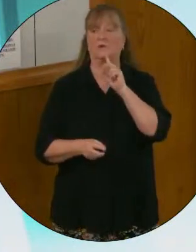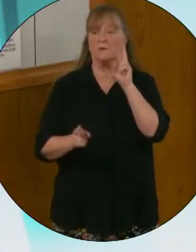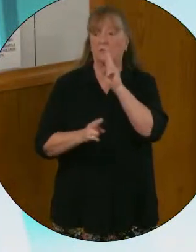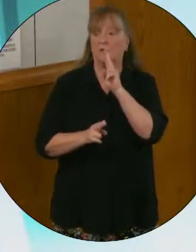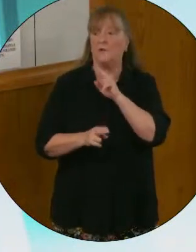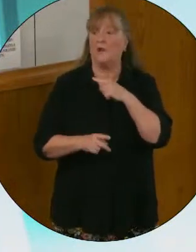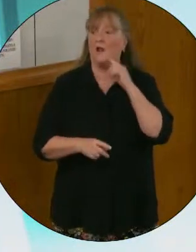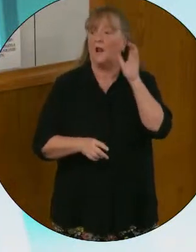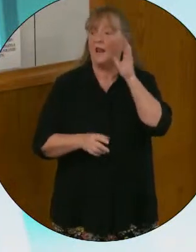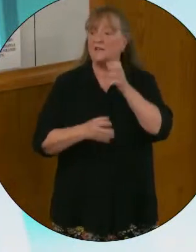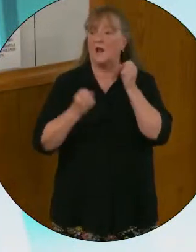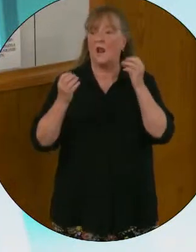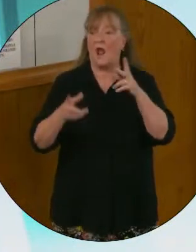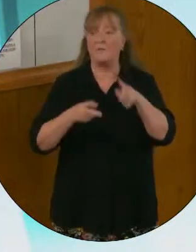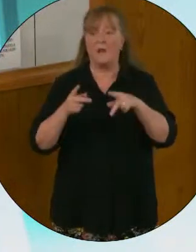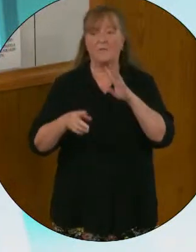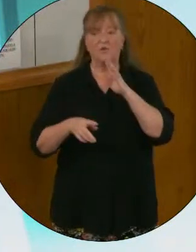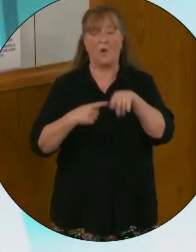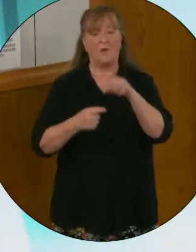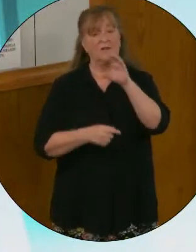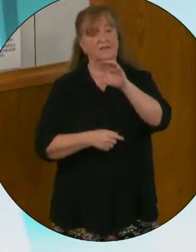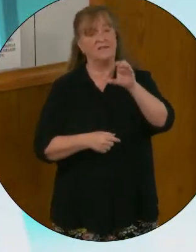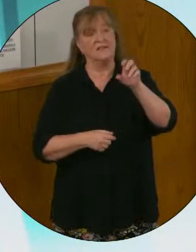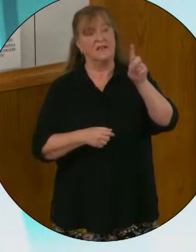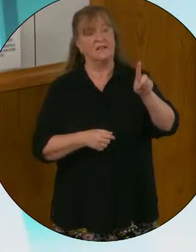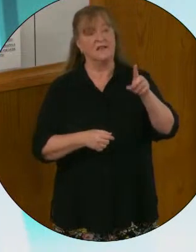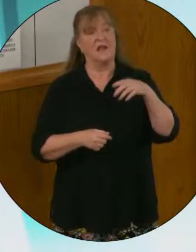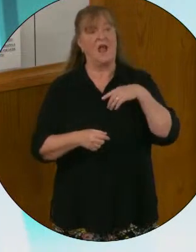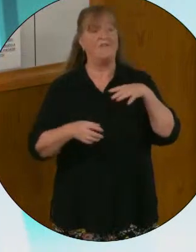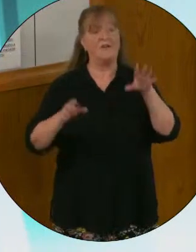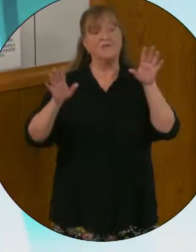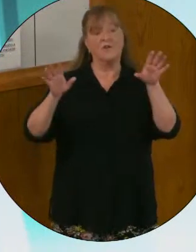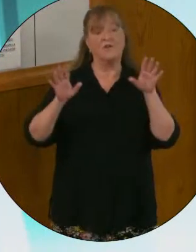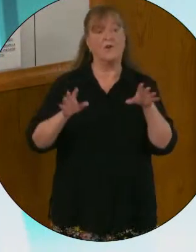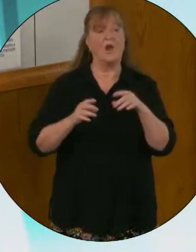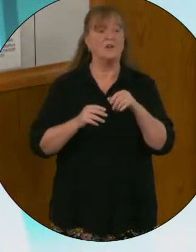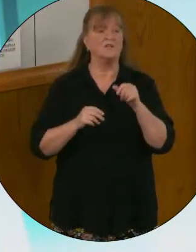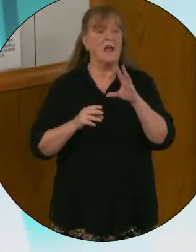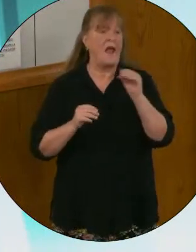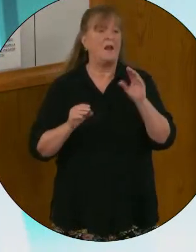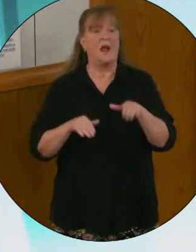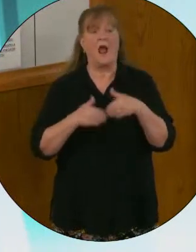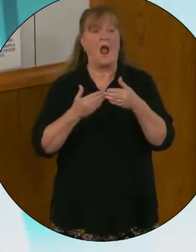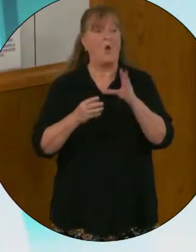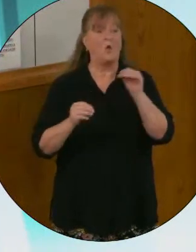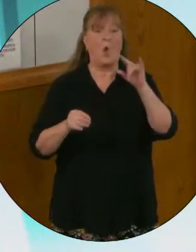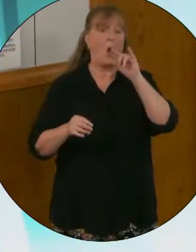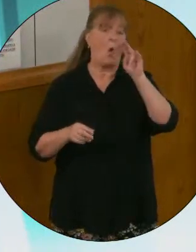to a lot of people refer to CCSD how the greatest and how